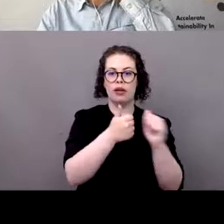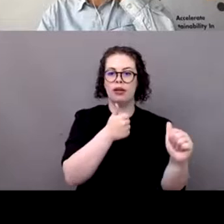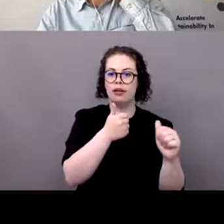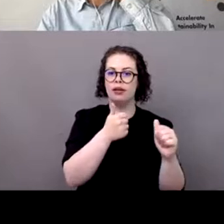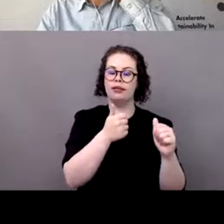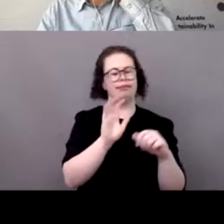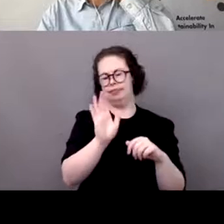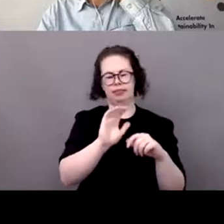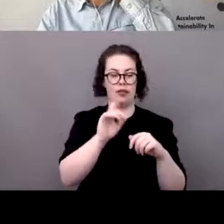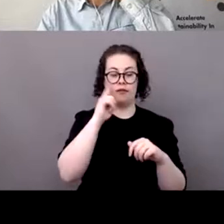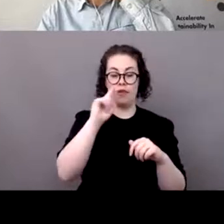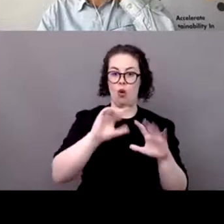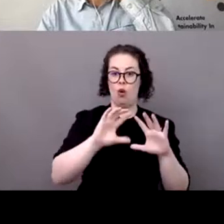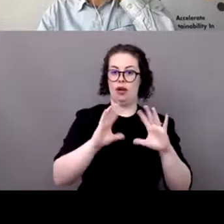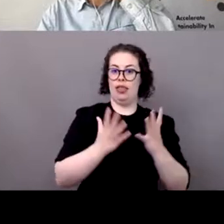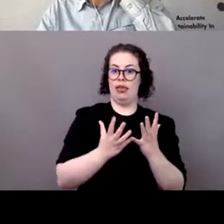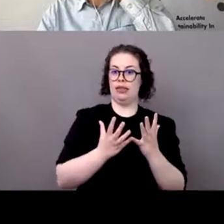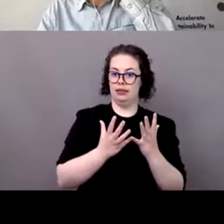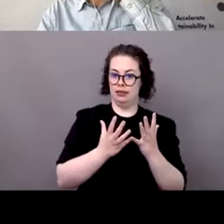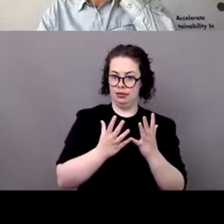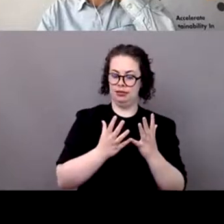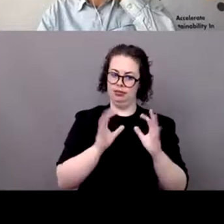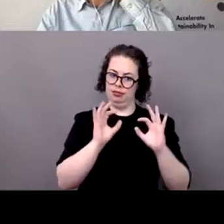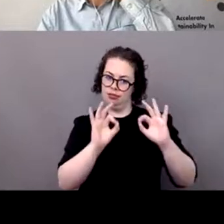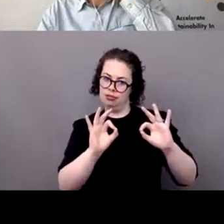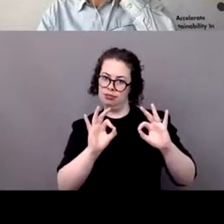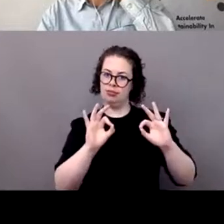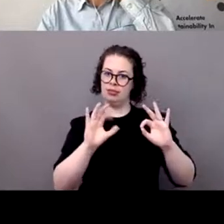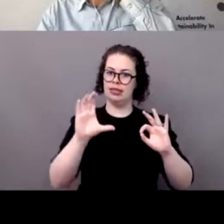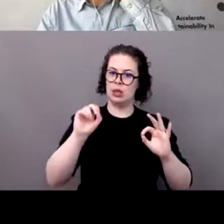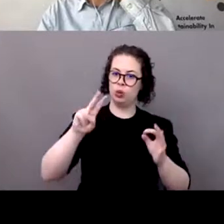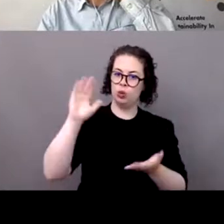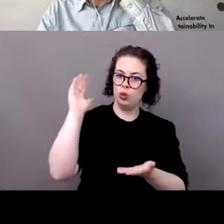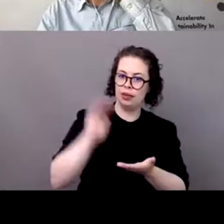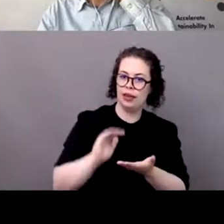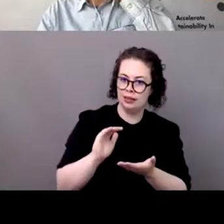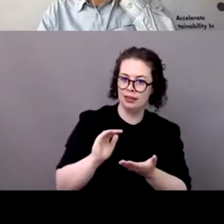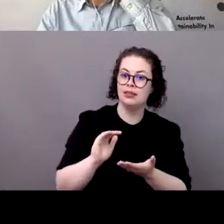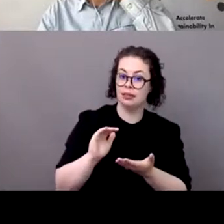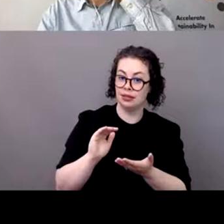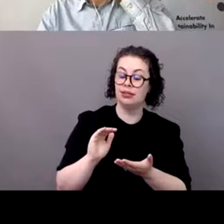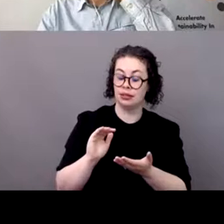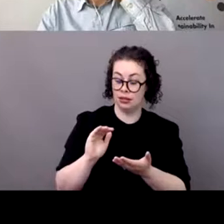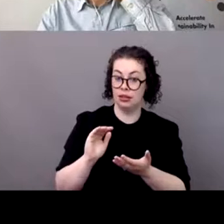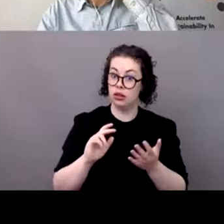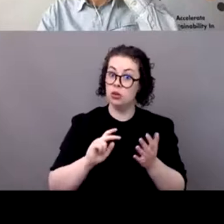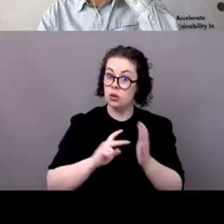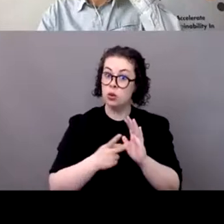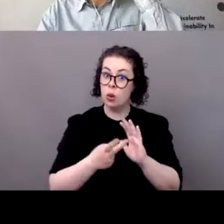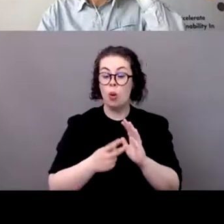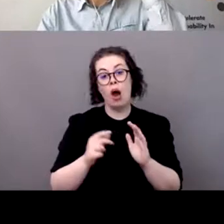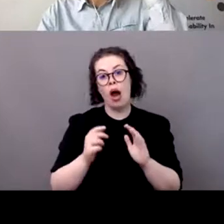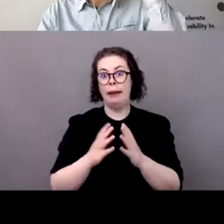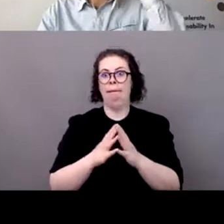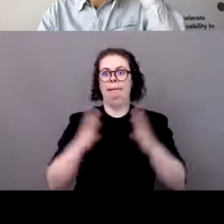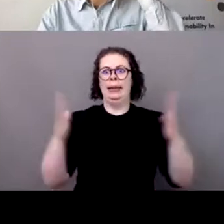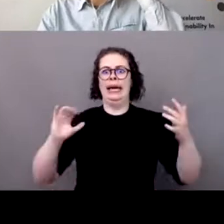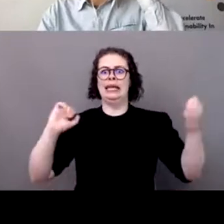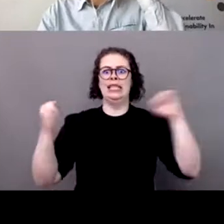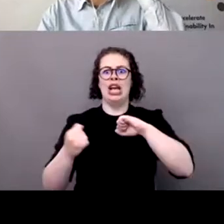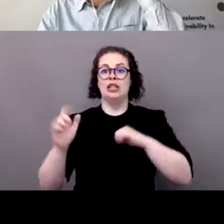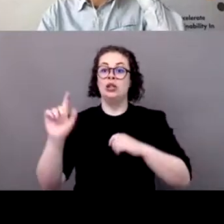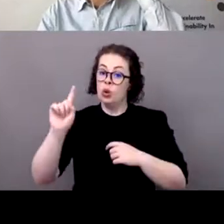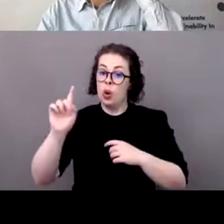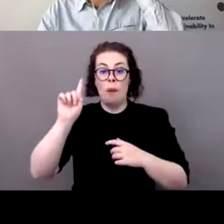that it's in the responsibility of everyone. And we now have a few hundred supporters around Sports for Future, representing more than